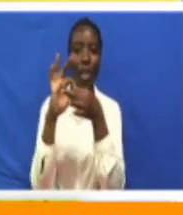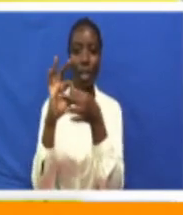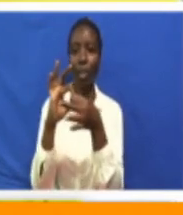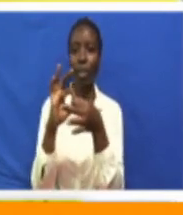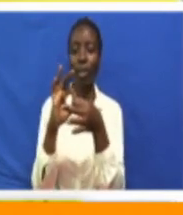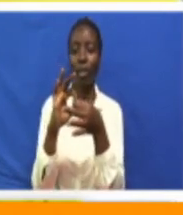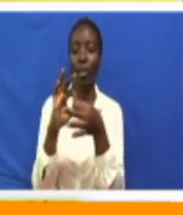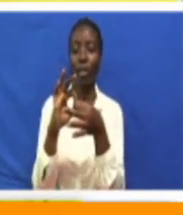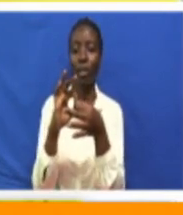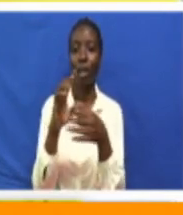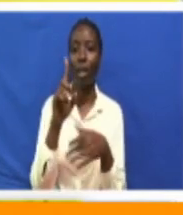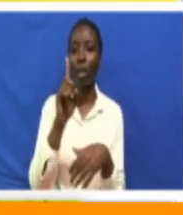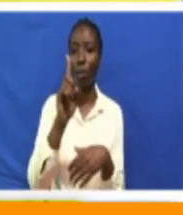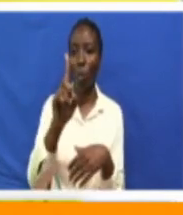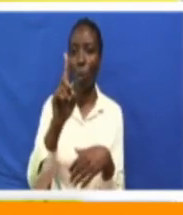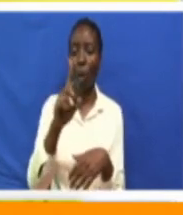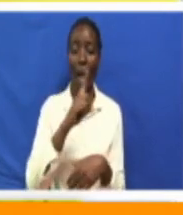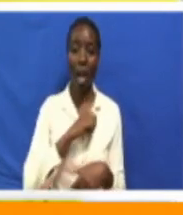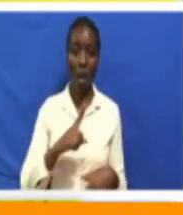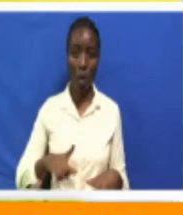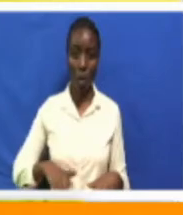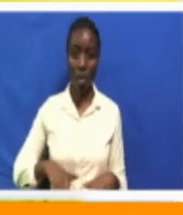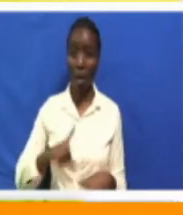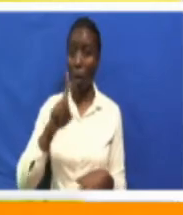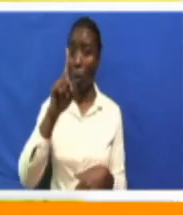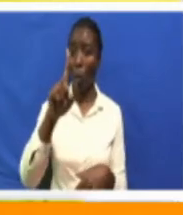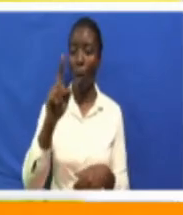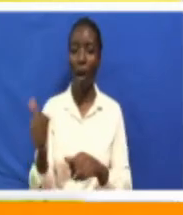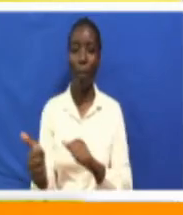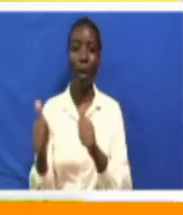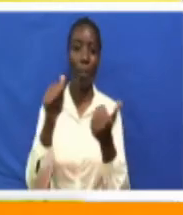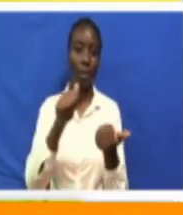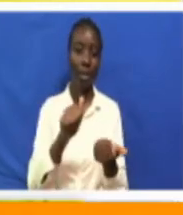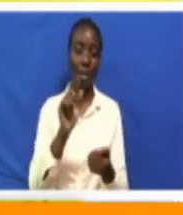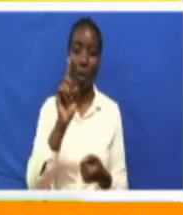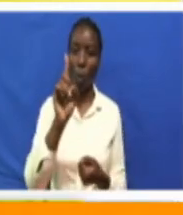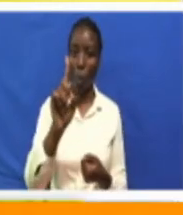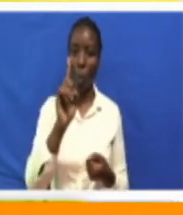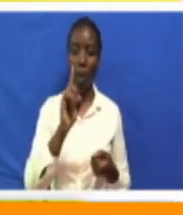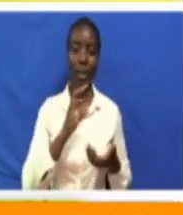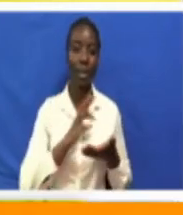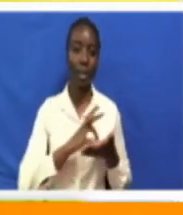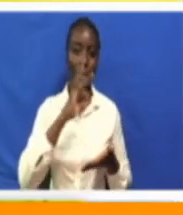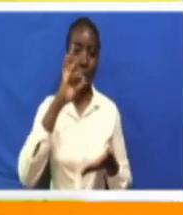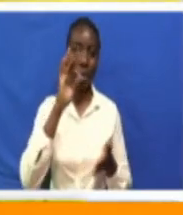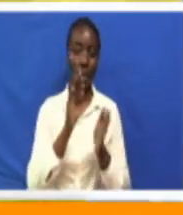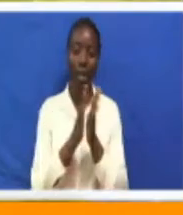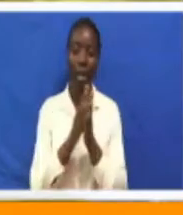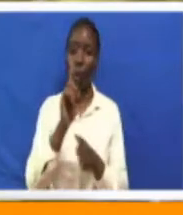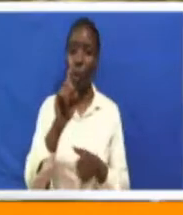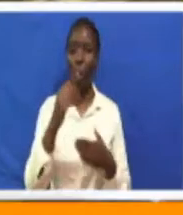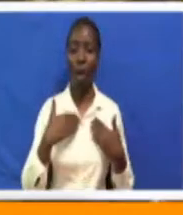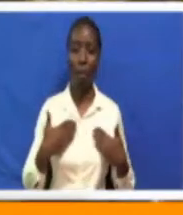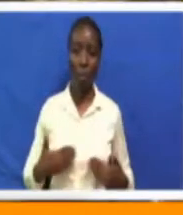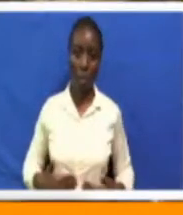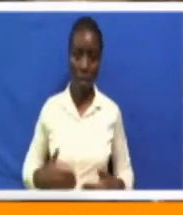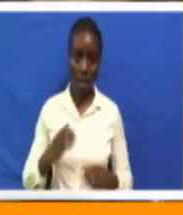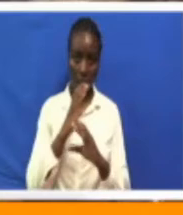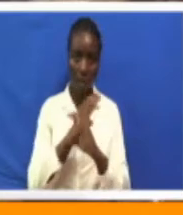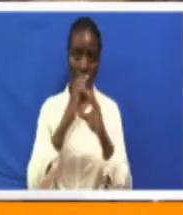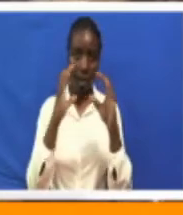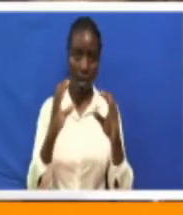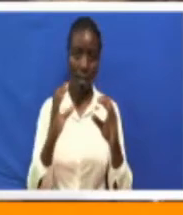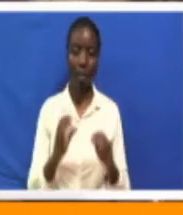Lord in the one baptism and one spirit and one body of Christ